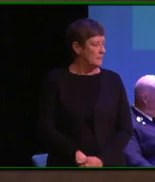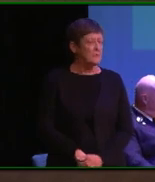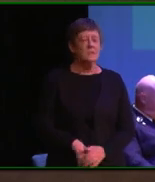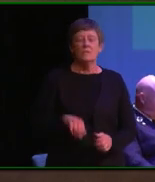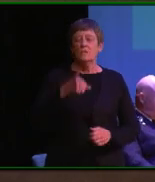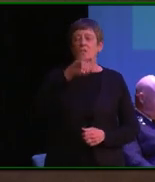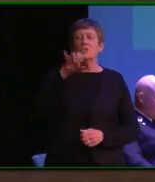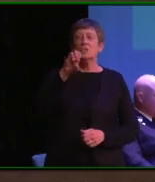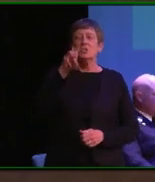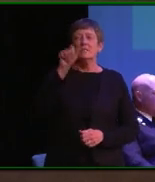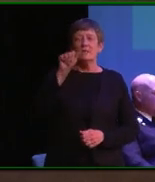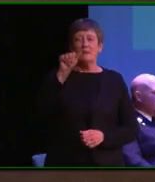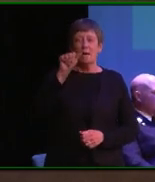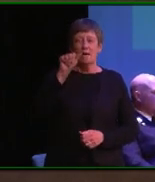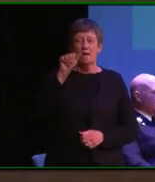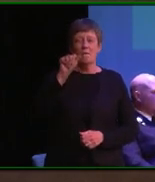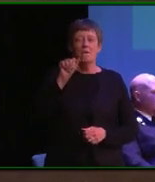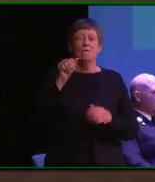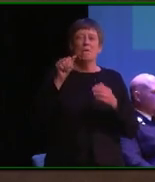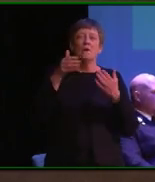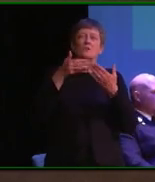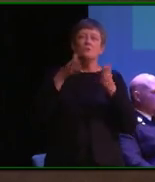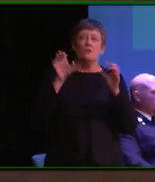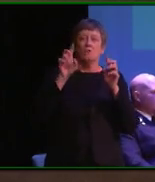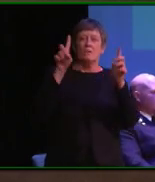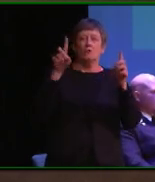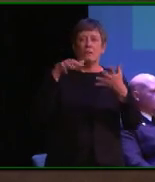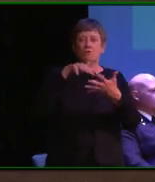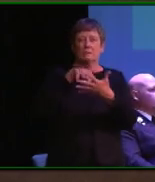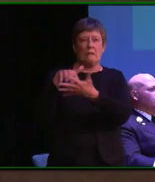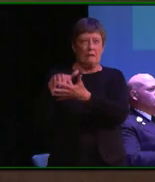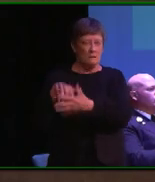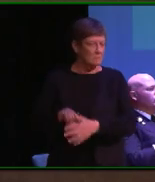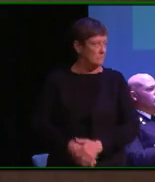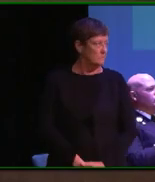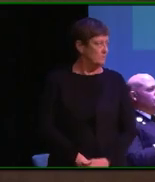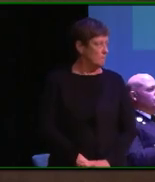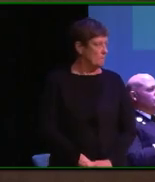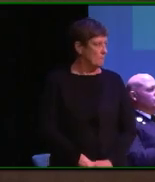Jessica Makini, General Education Studies.